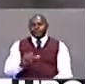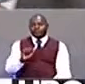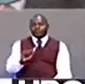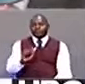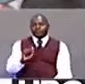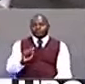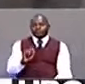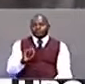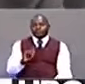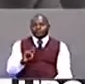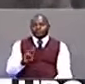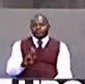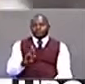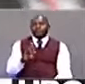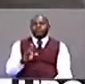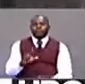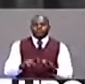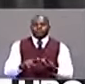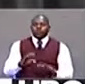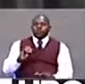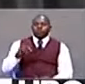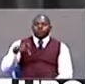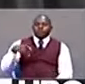Ogwal, Honorable Opendi,